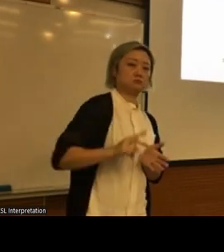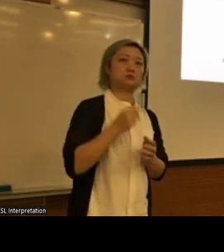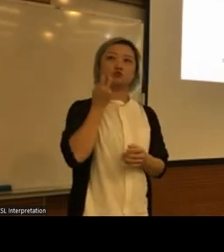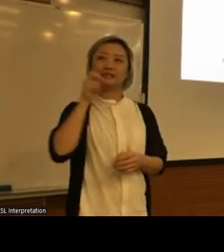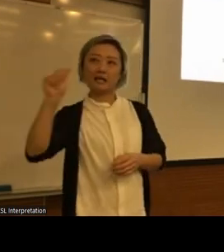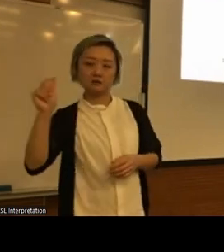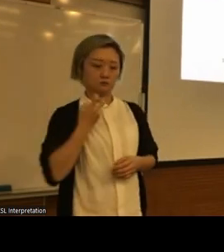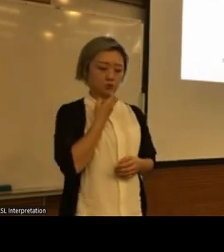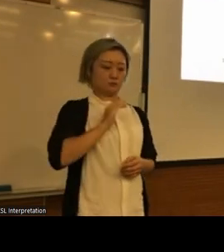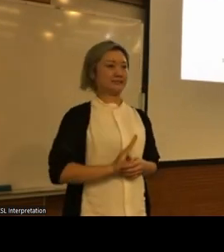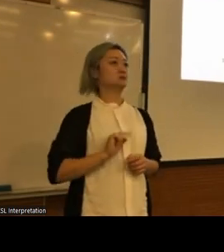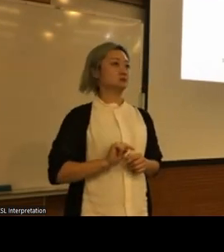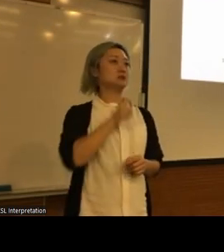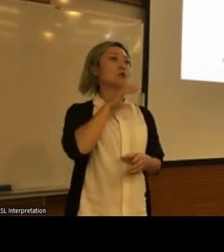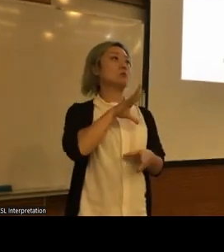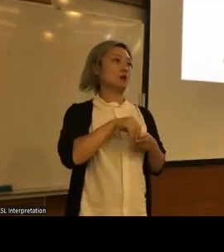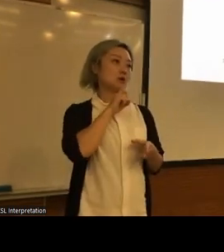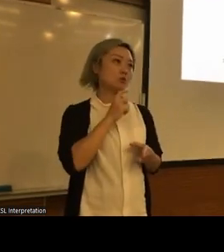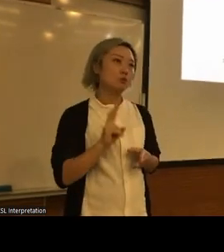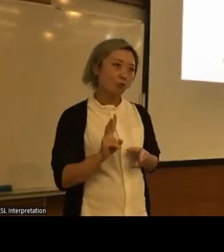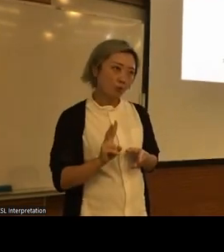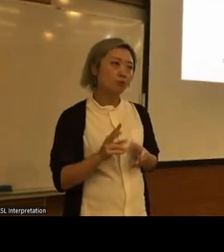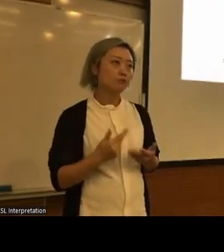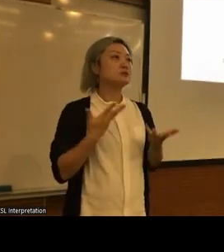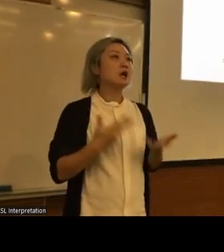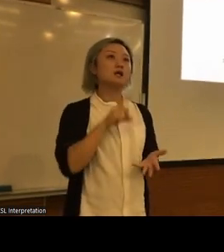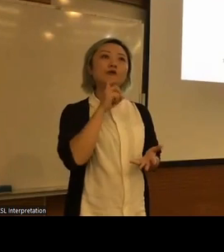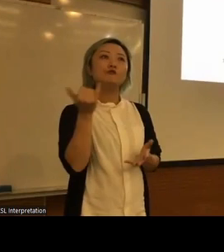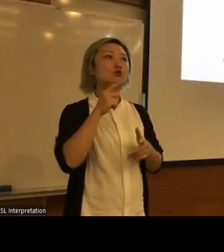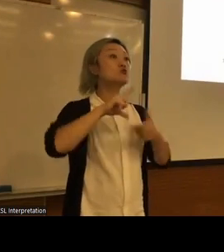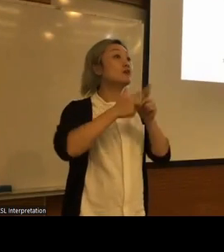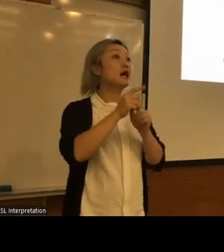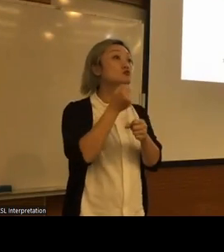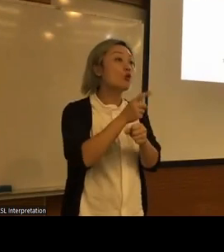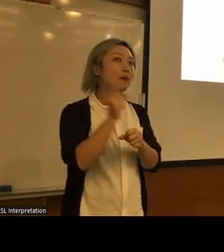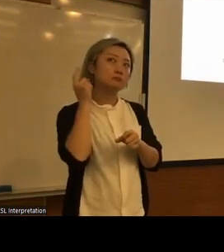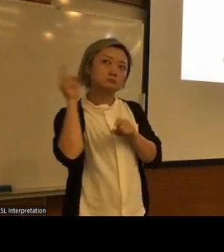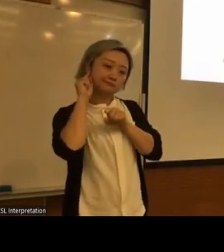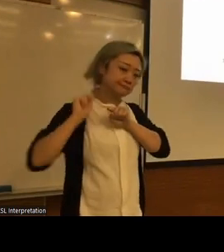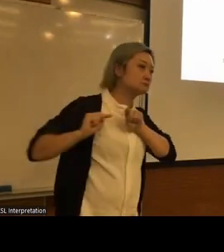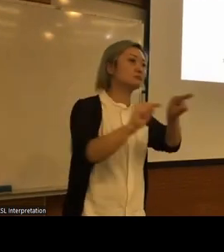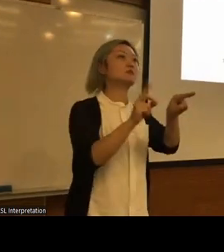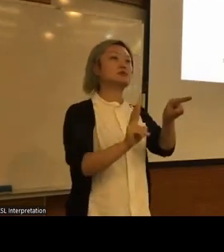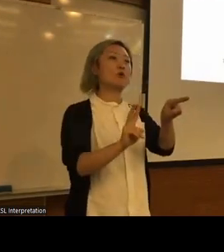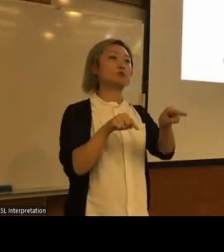In simultaneous, they listen and speak at the same time, which is what's happening here.